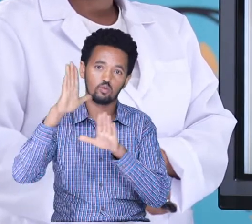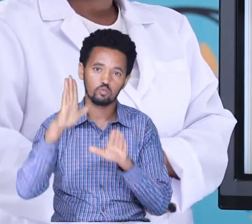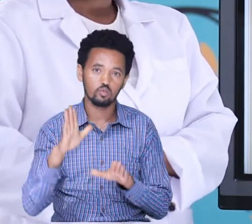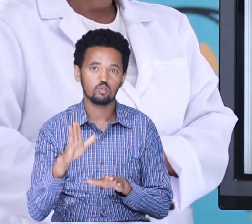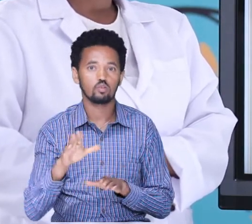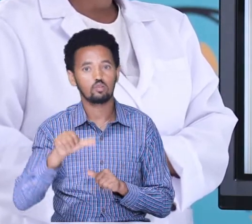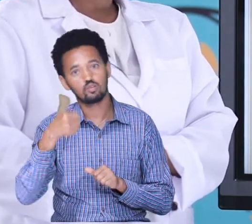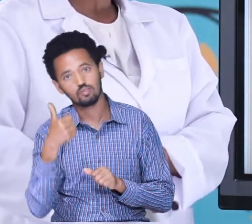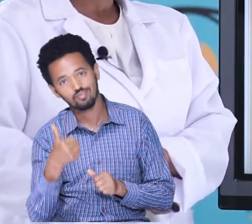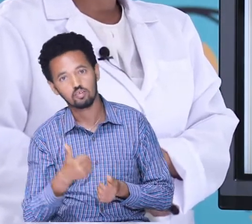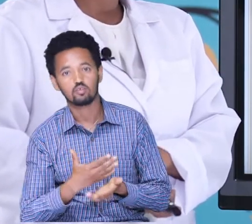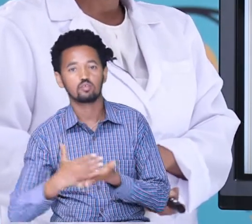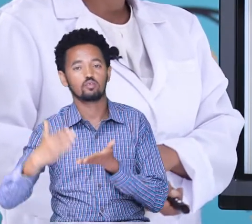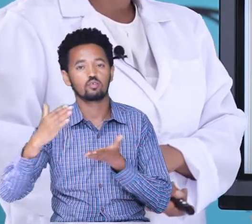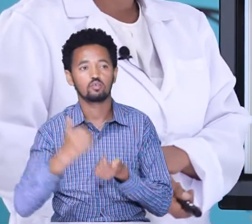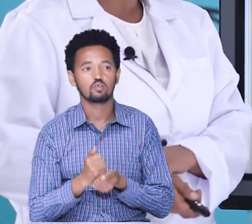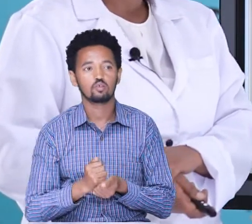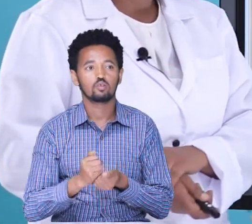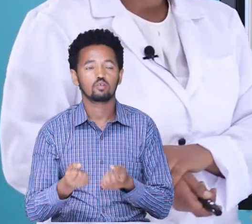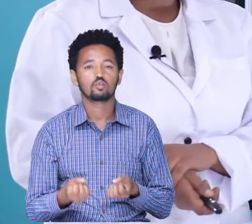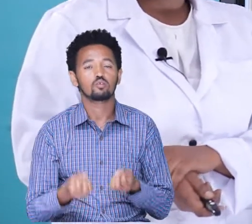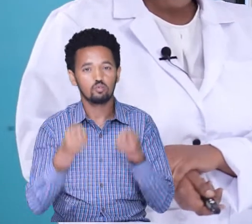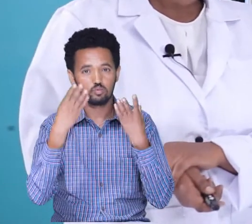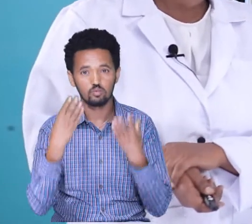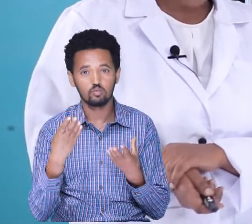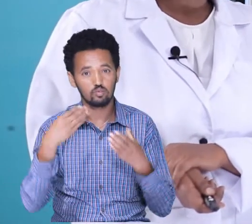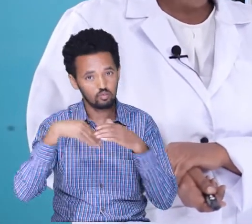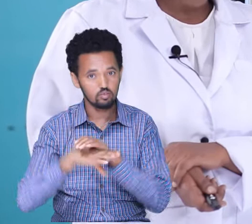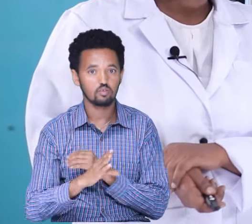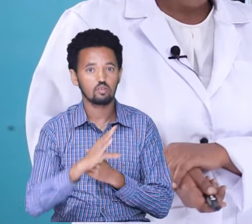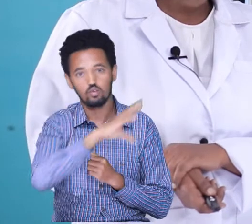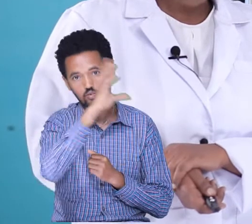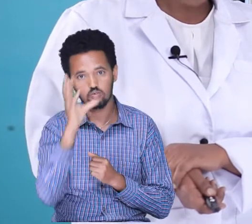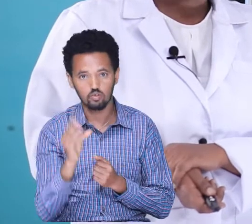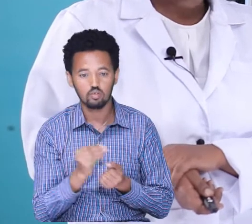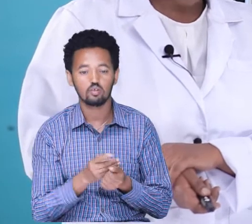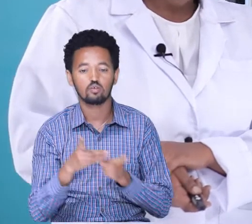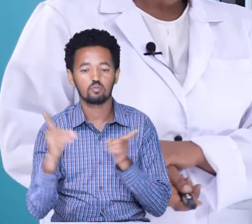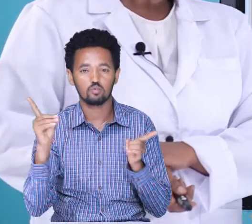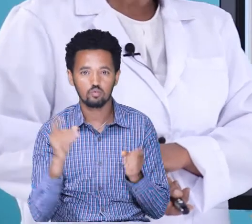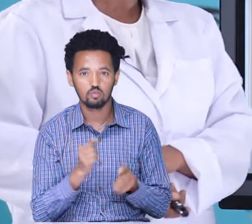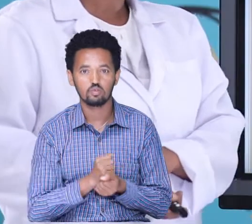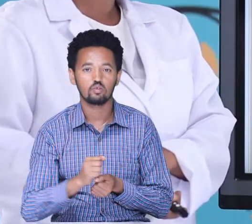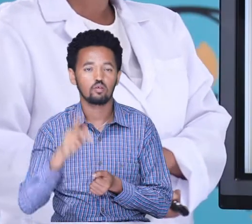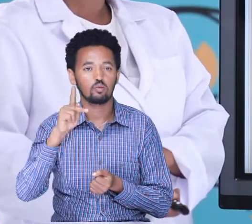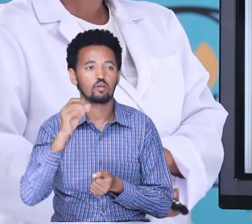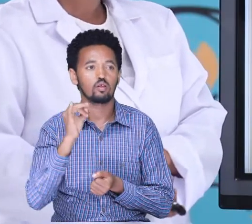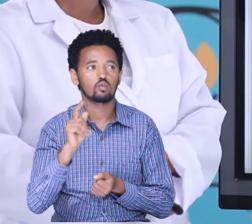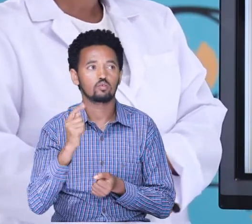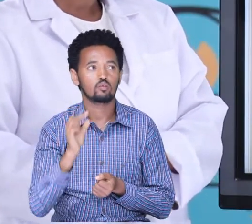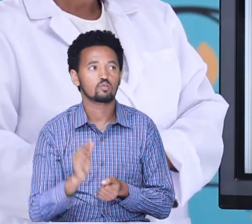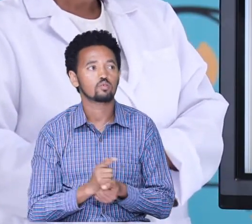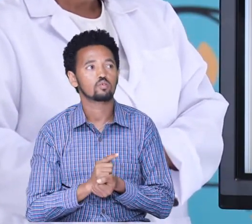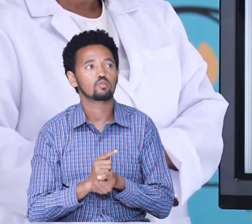on. But most of the landform of Africa is dominated by plateau.